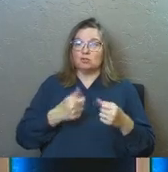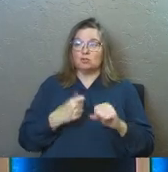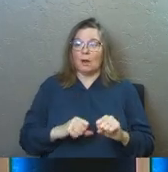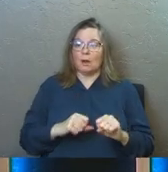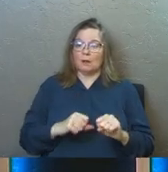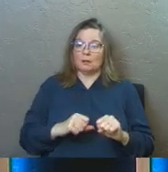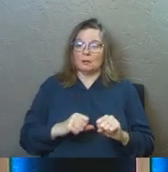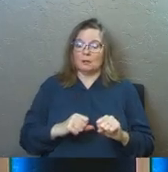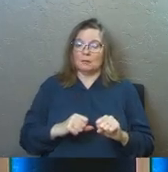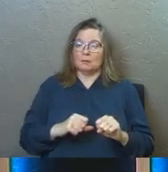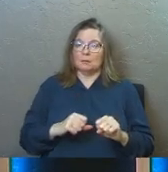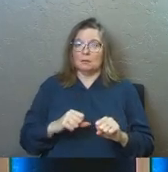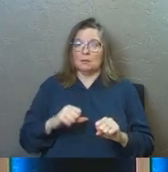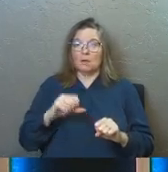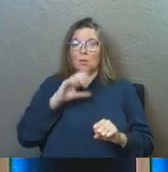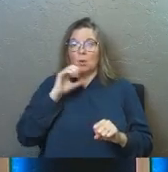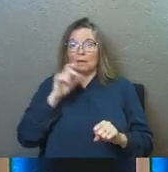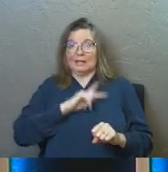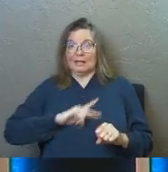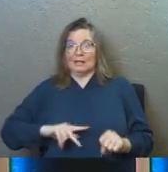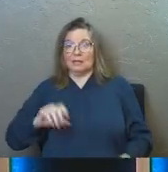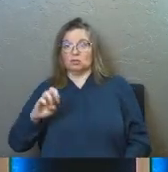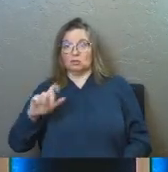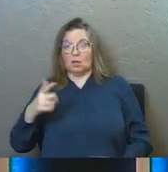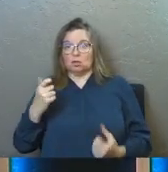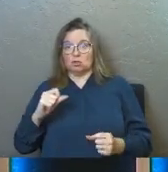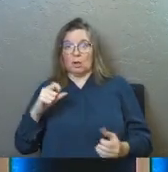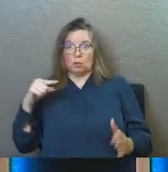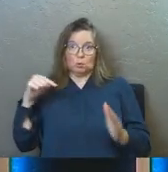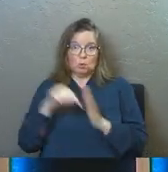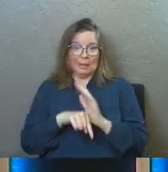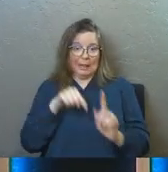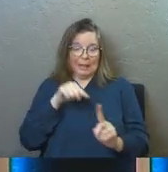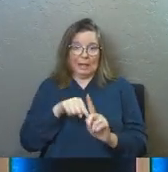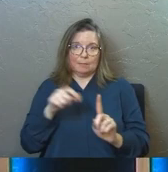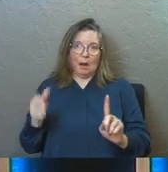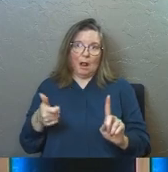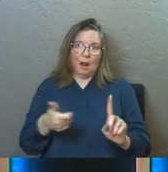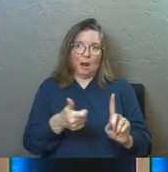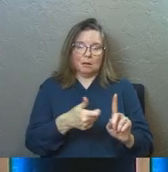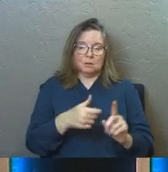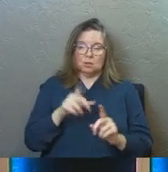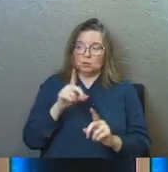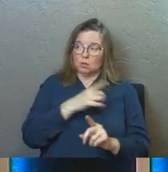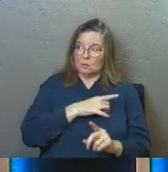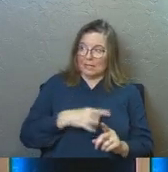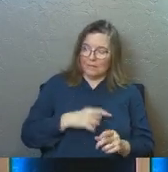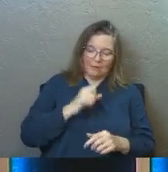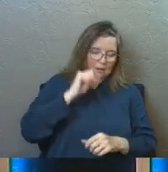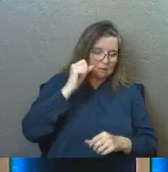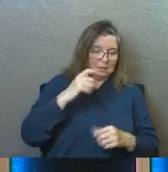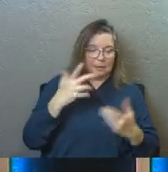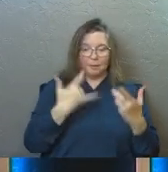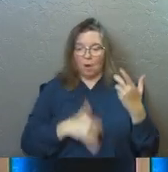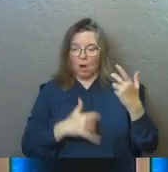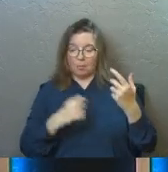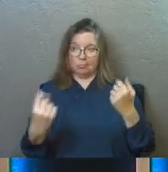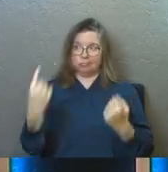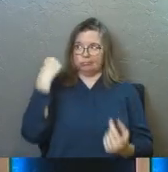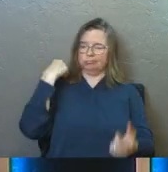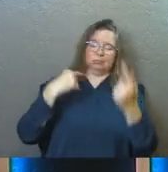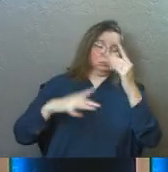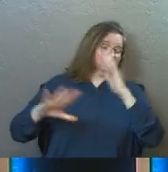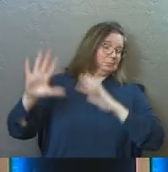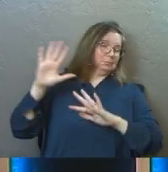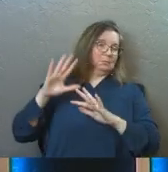trying, Saul, King Saul, is attempting to kill him, okay? So David is having to dodge spears while playing the harp, all kinds of stuff,